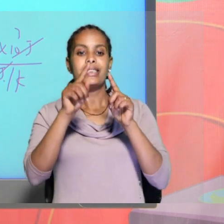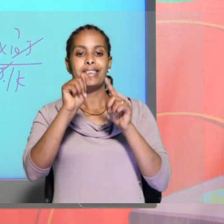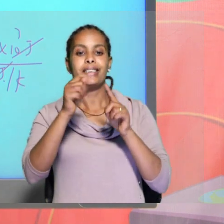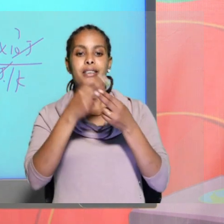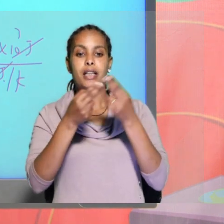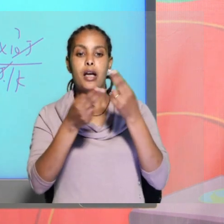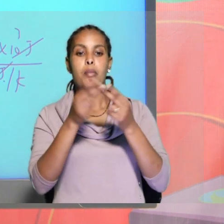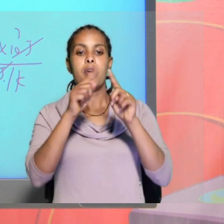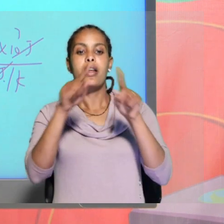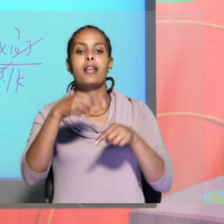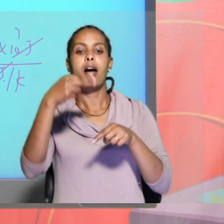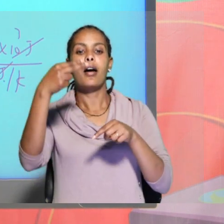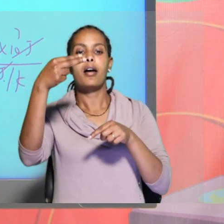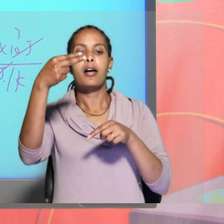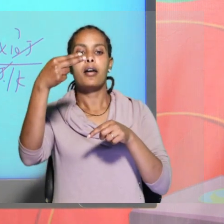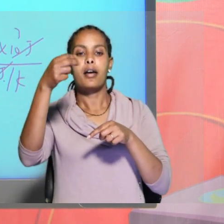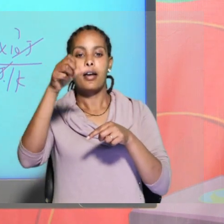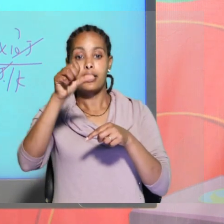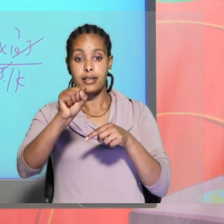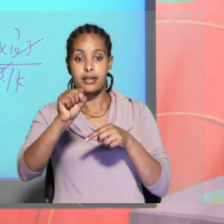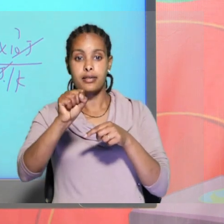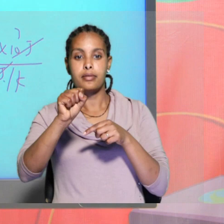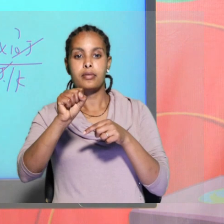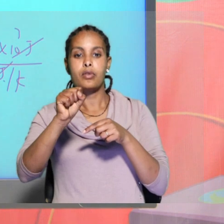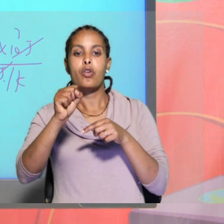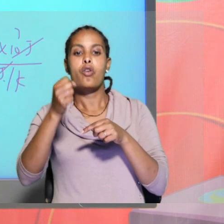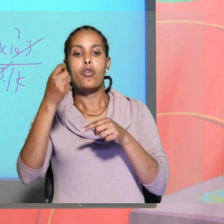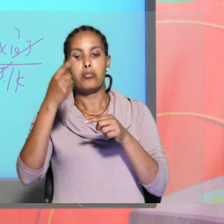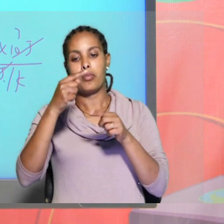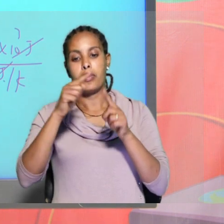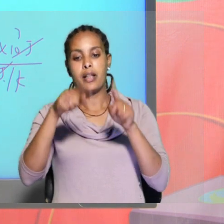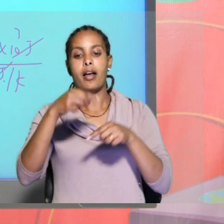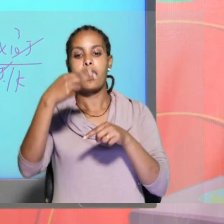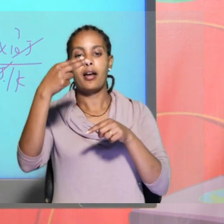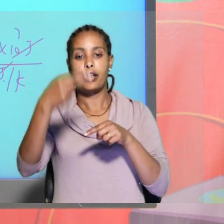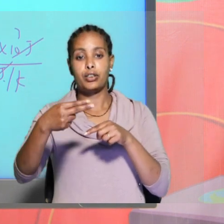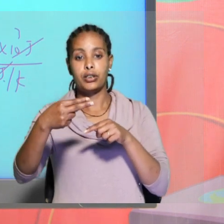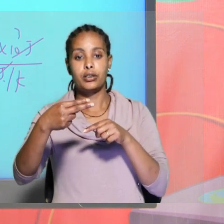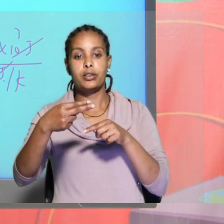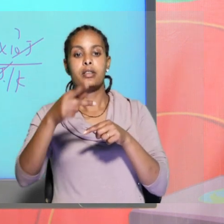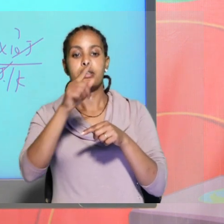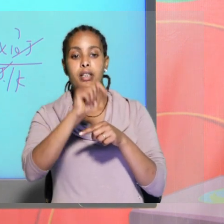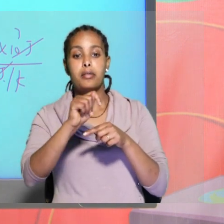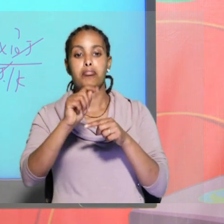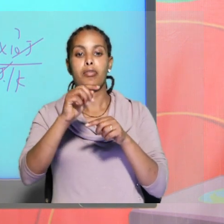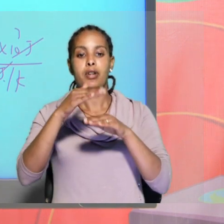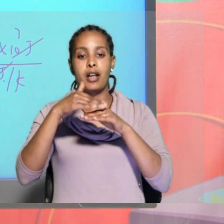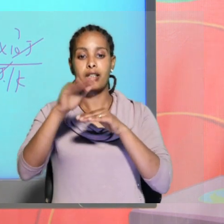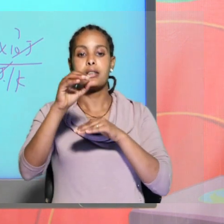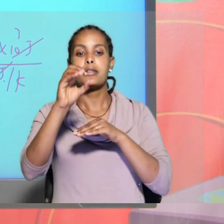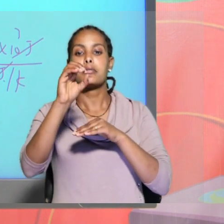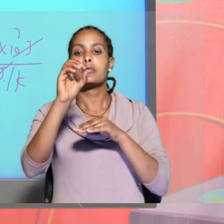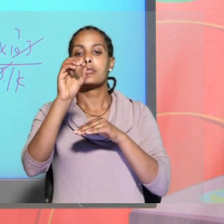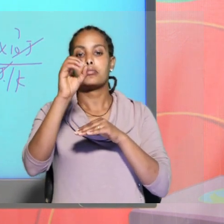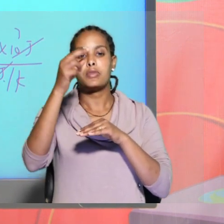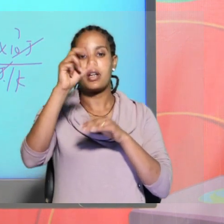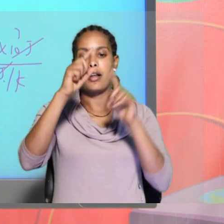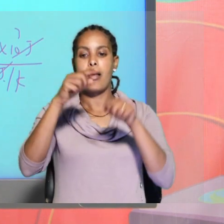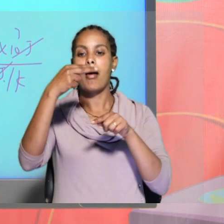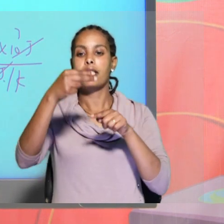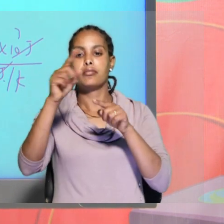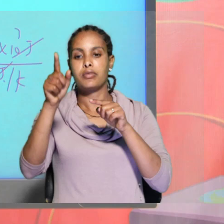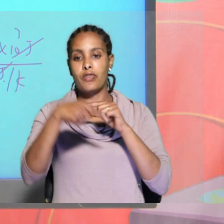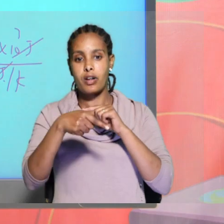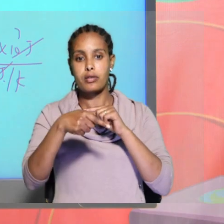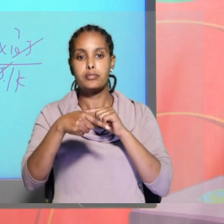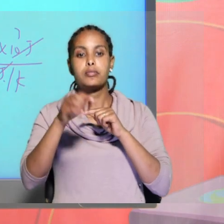delta S is greater than delta H. For T greater than delta H divided by delta S, this